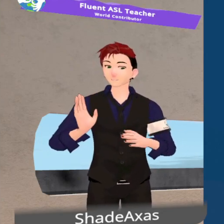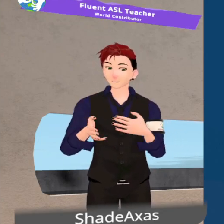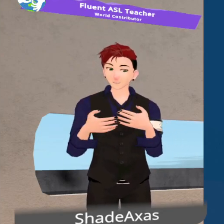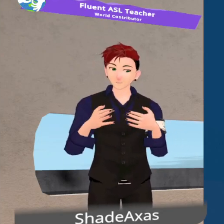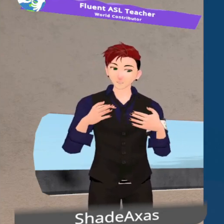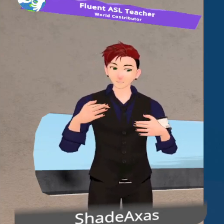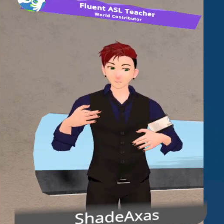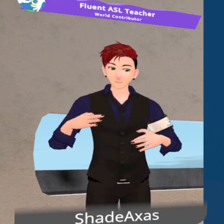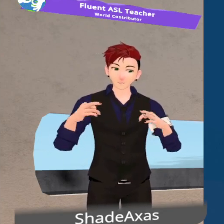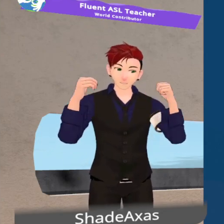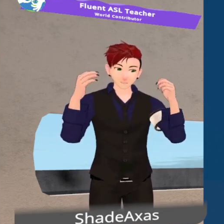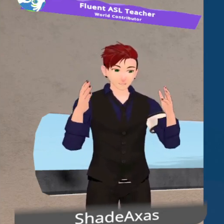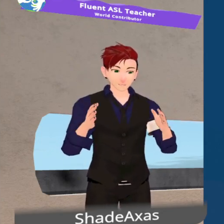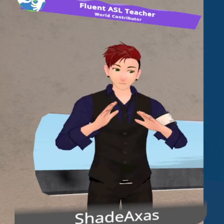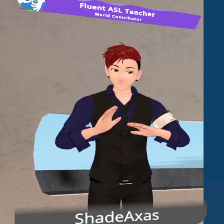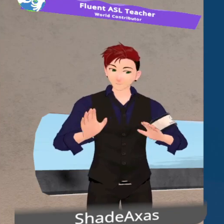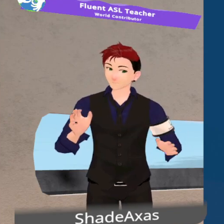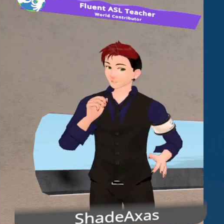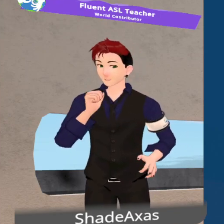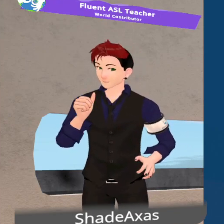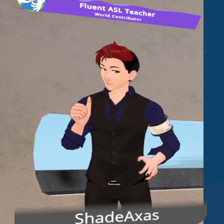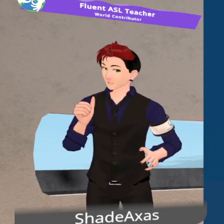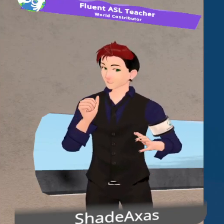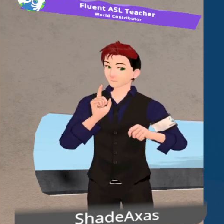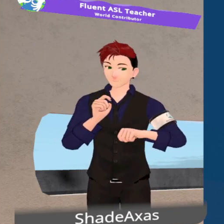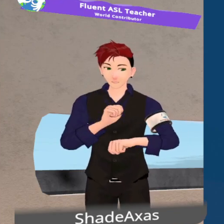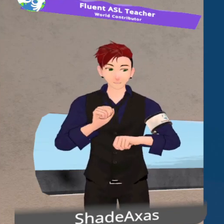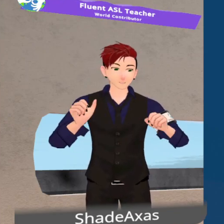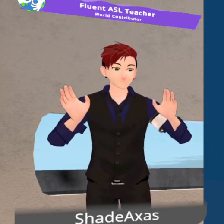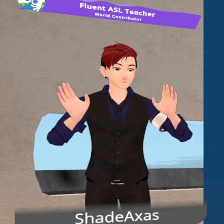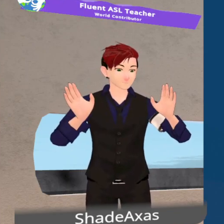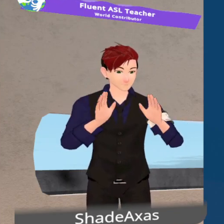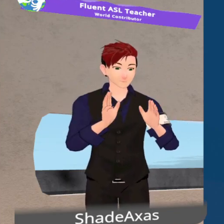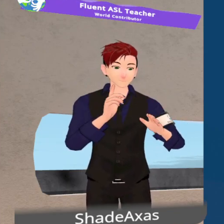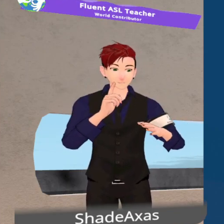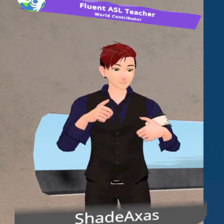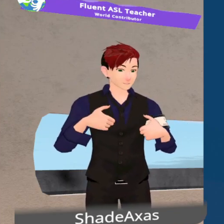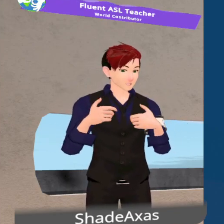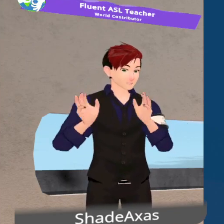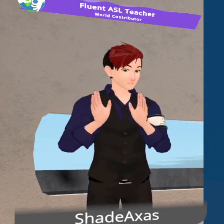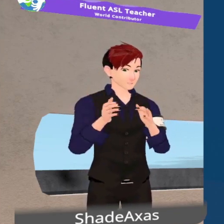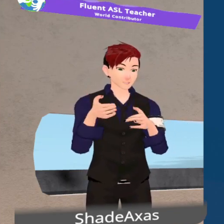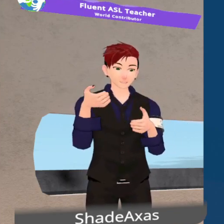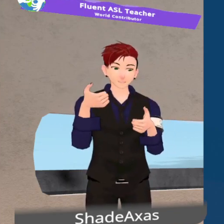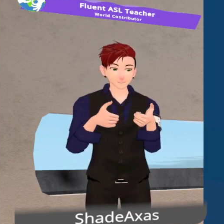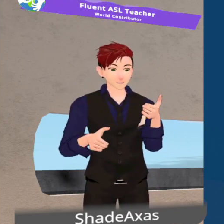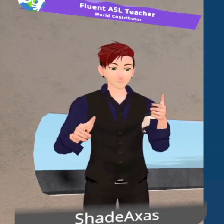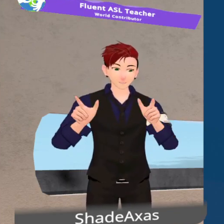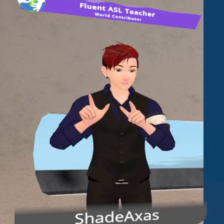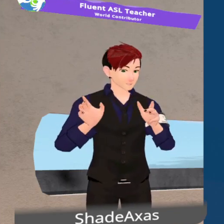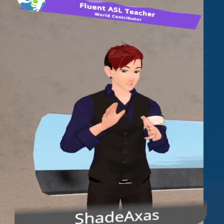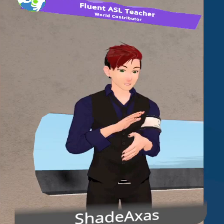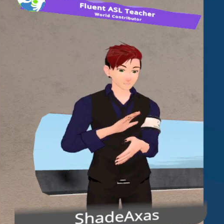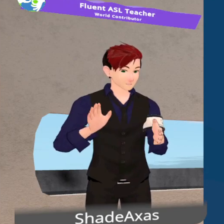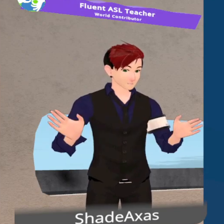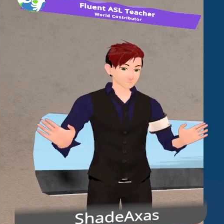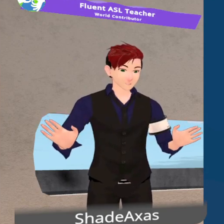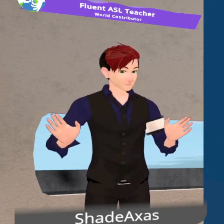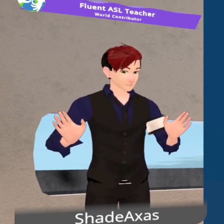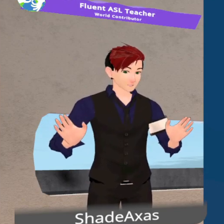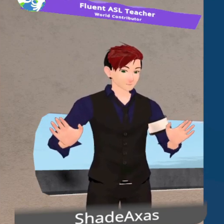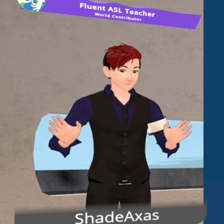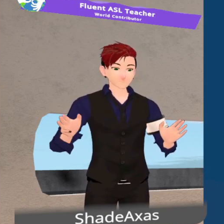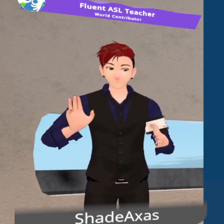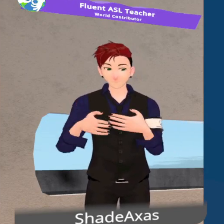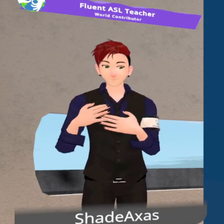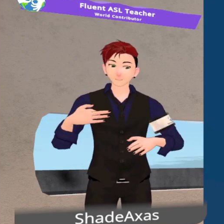Also understand all of our volunteer teachers are not actual certified real life teachers under any licensure